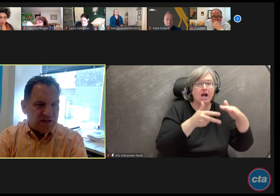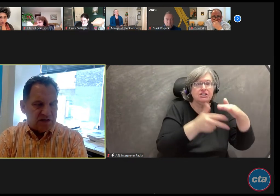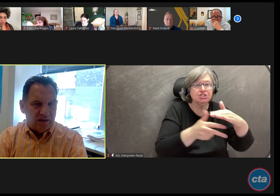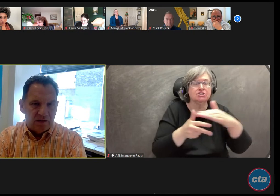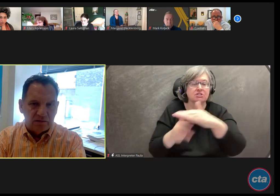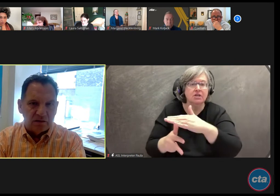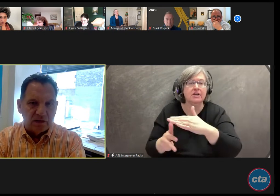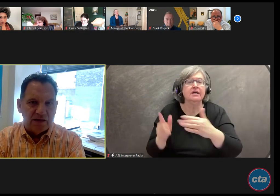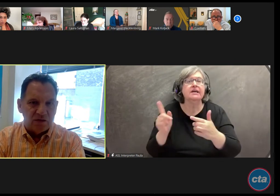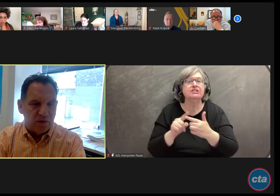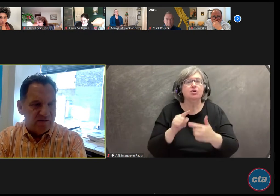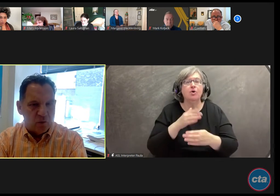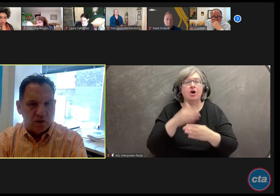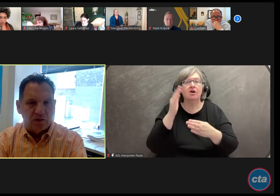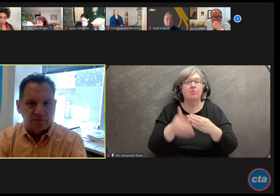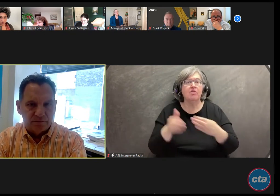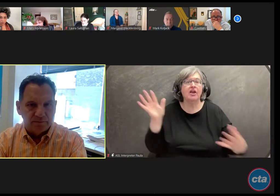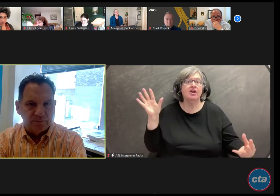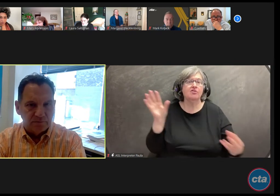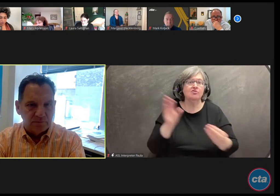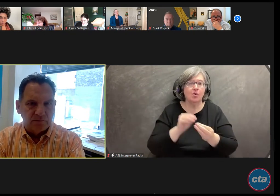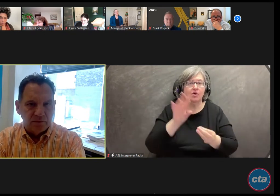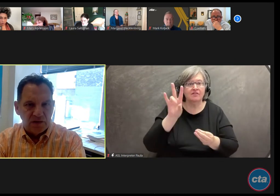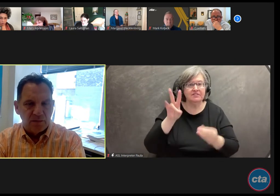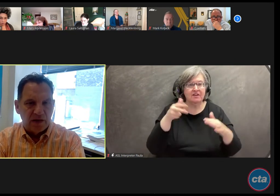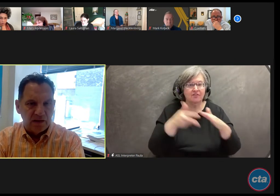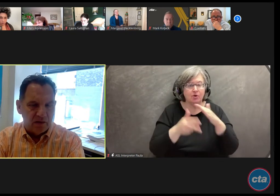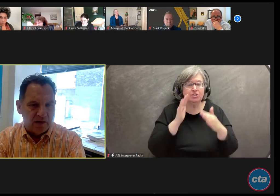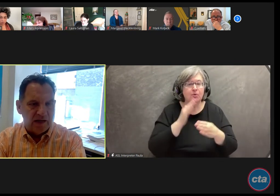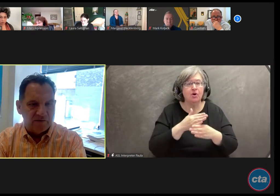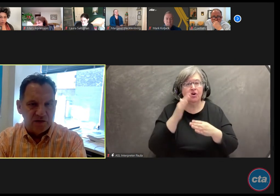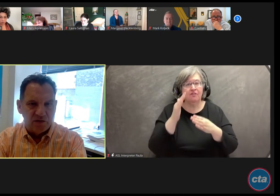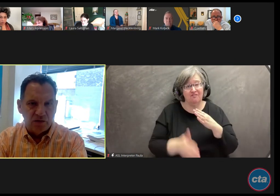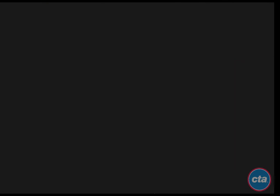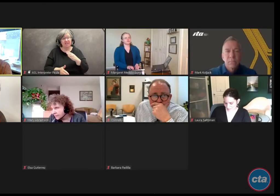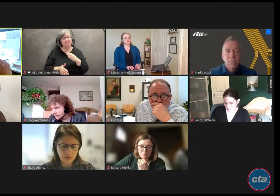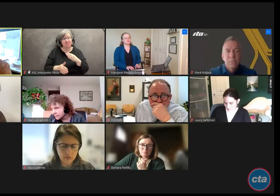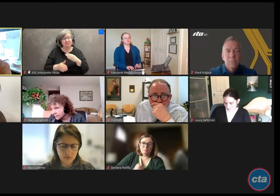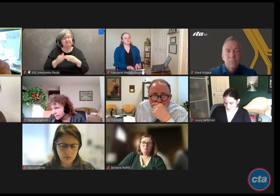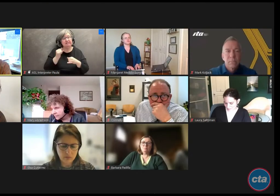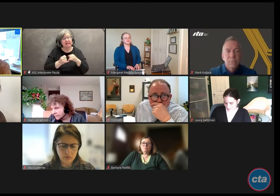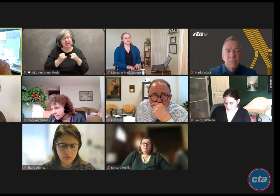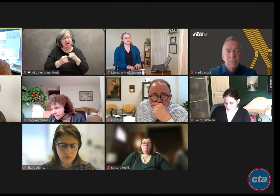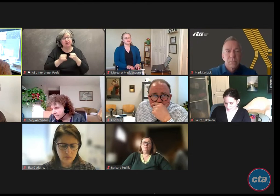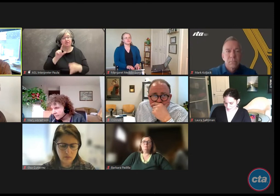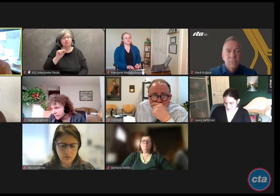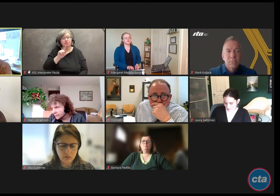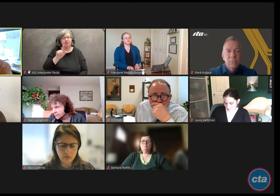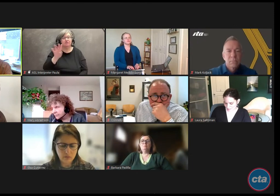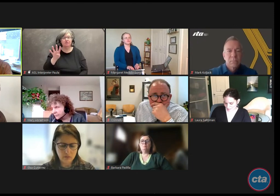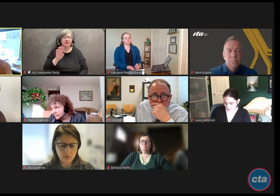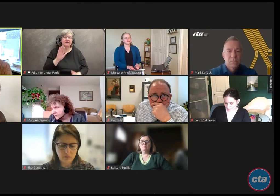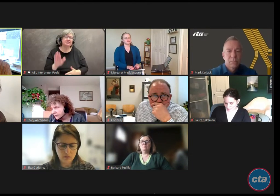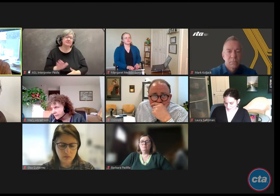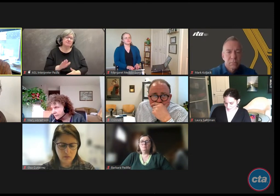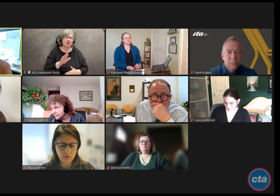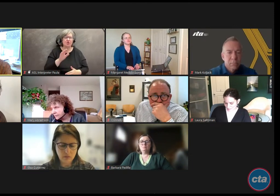probably finish in late 24. It's about a year and a half to 2 year implementation schedule.